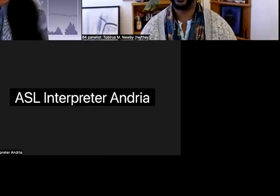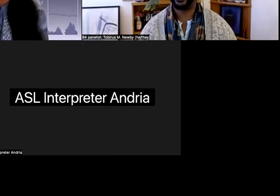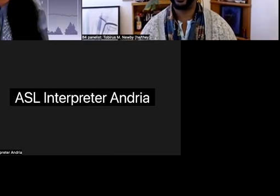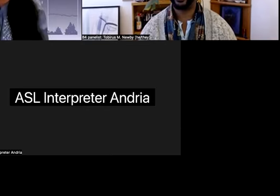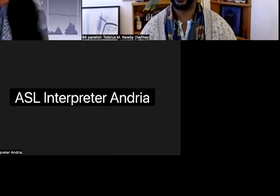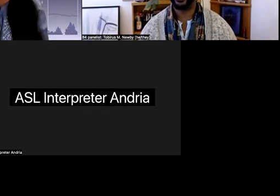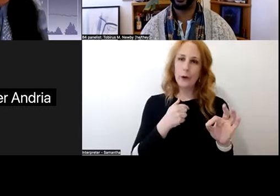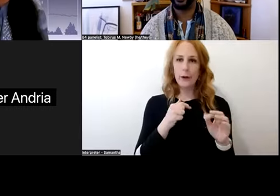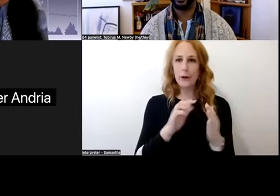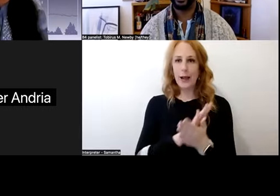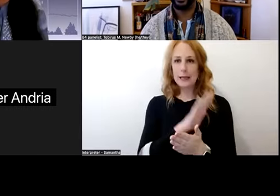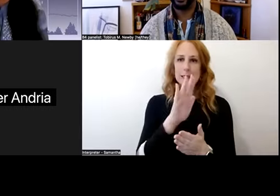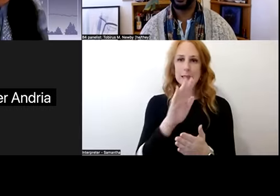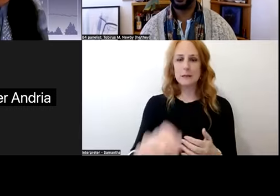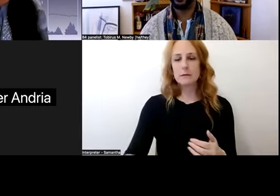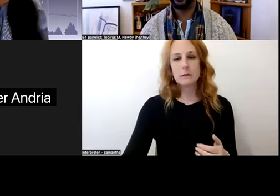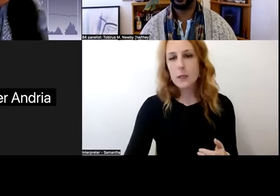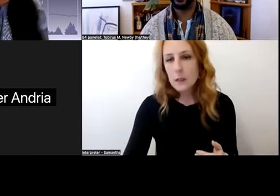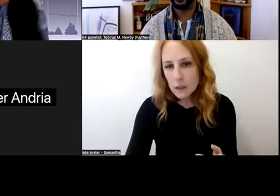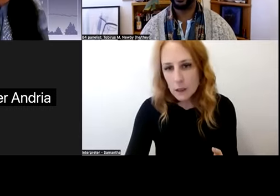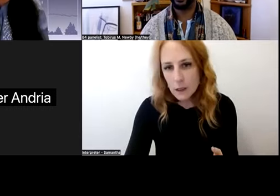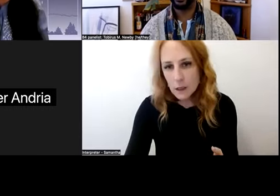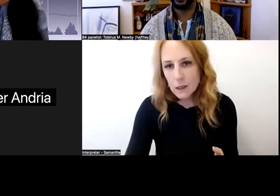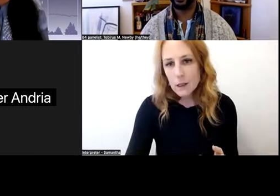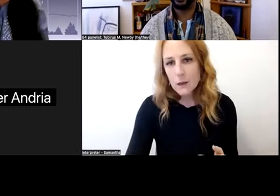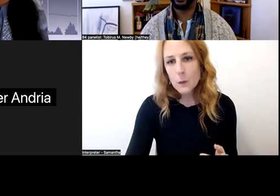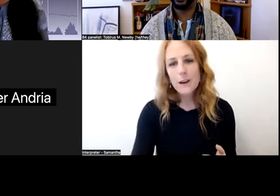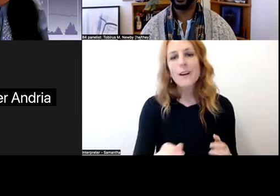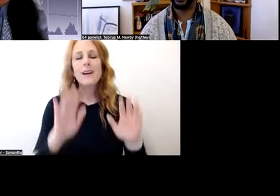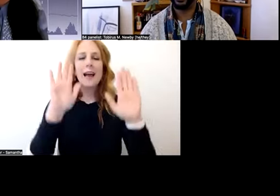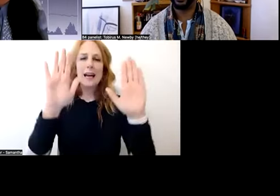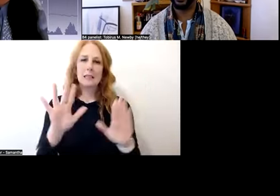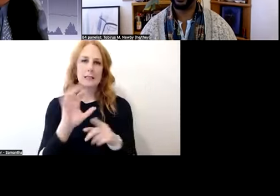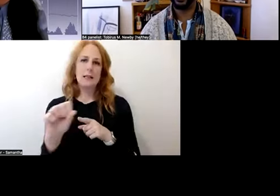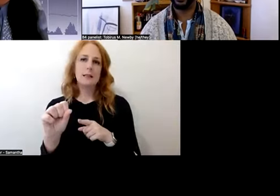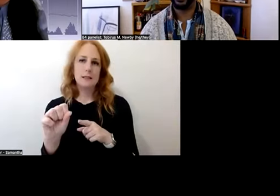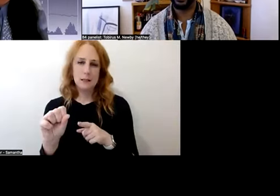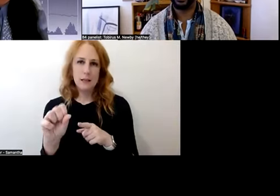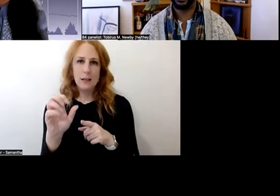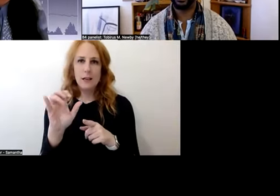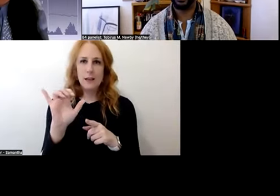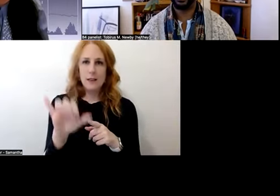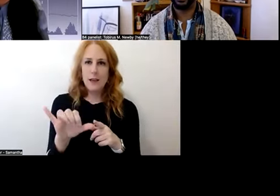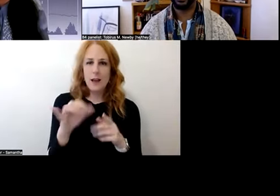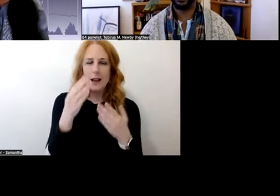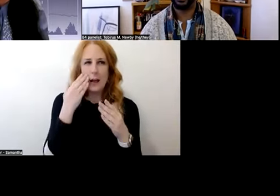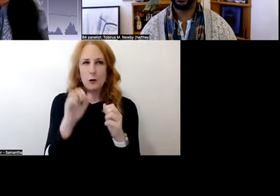other. That excellence means infallibility in ways that I think are quite harmful and that then propagate harm outward.